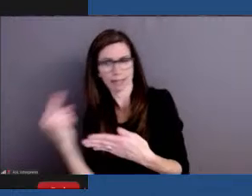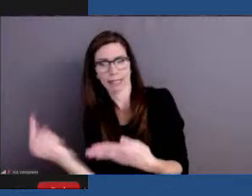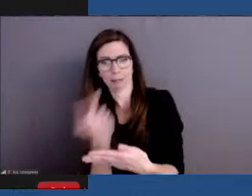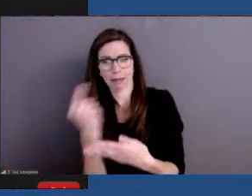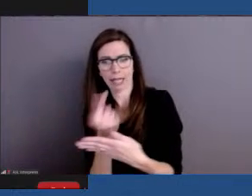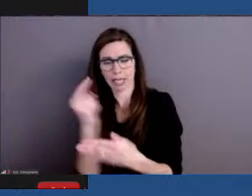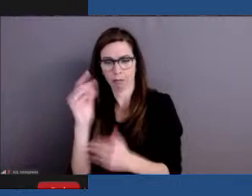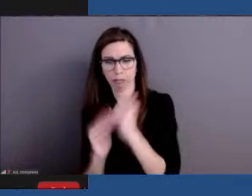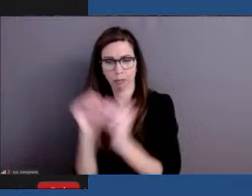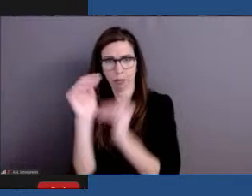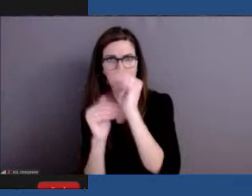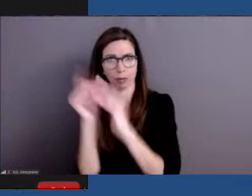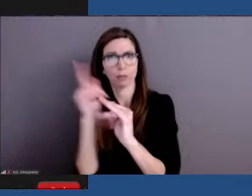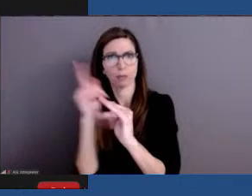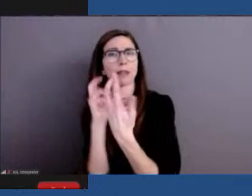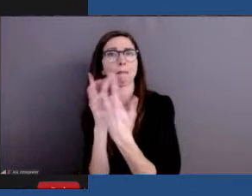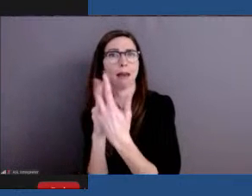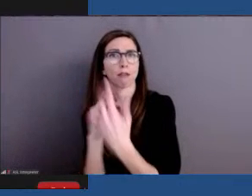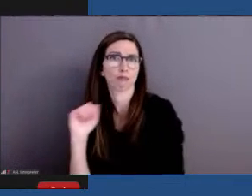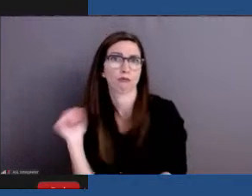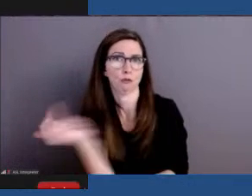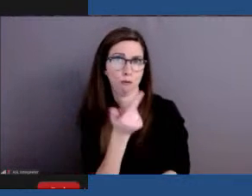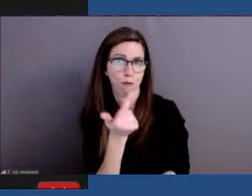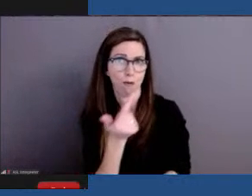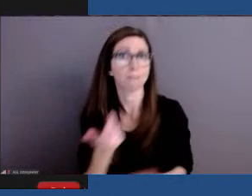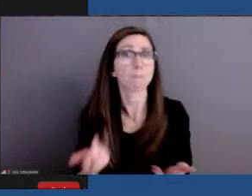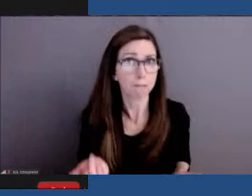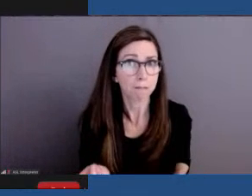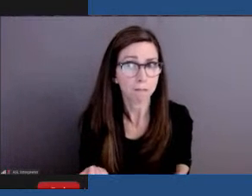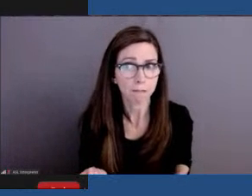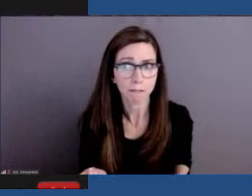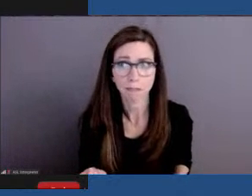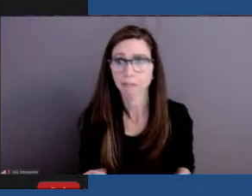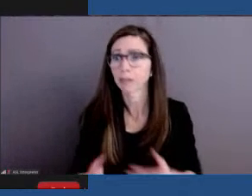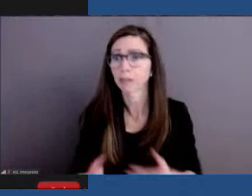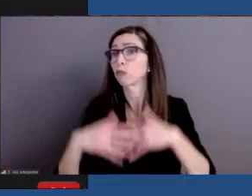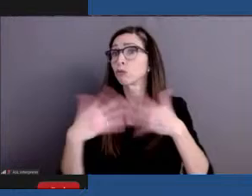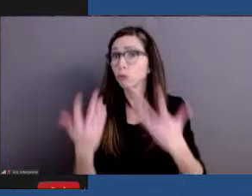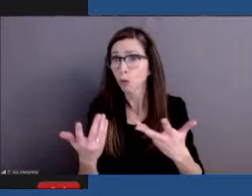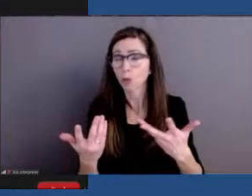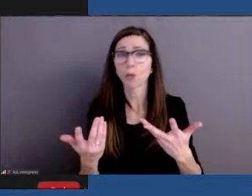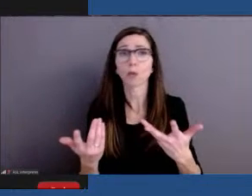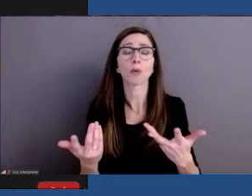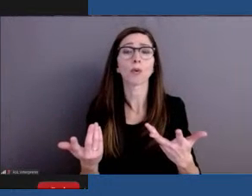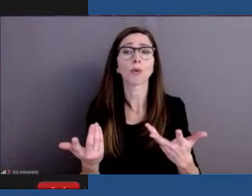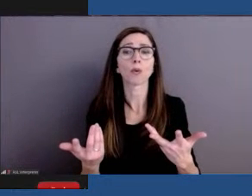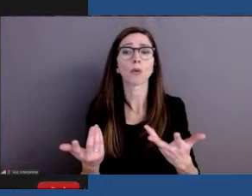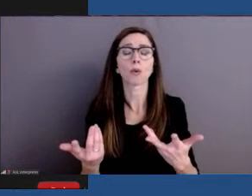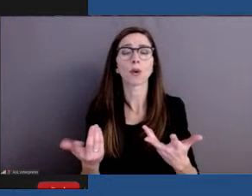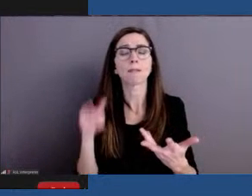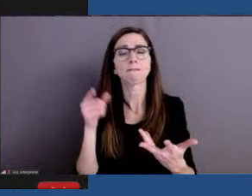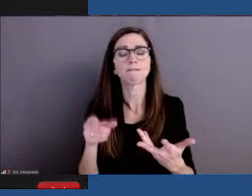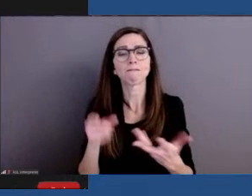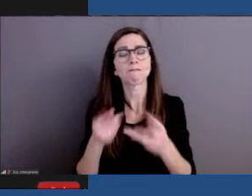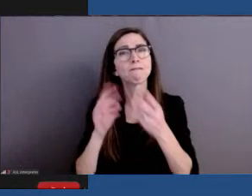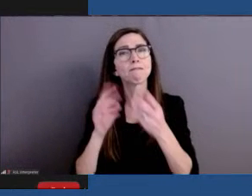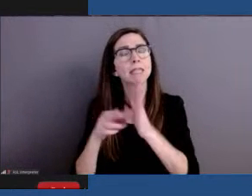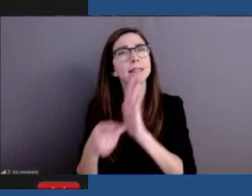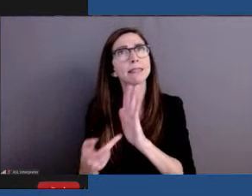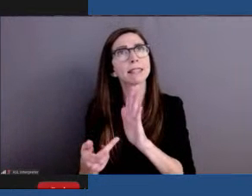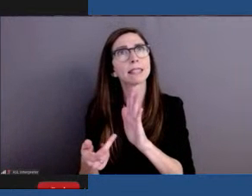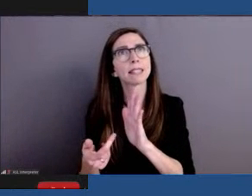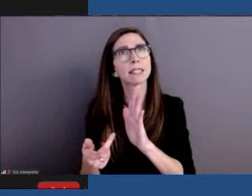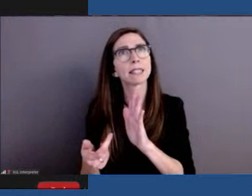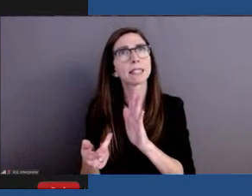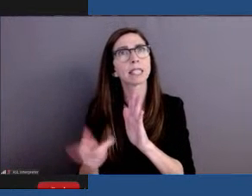thinking about, though, ensuring that we're looking at it from addressing issues as opposed